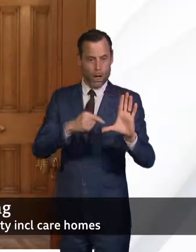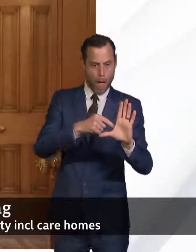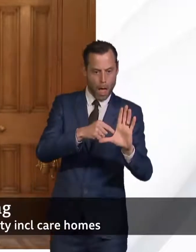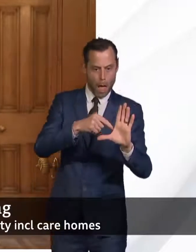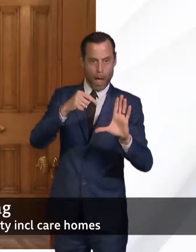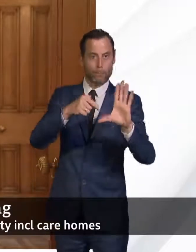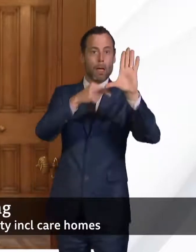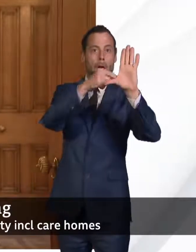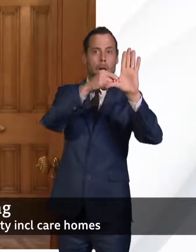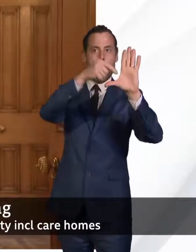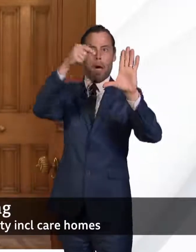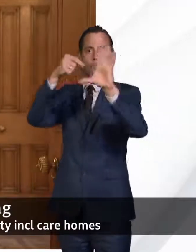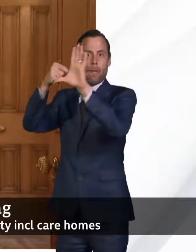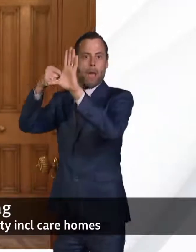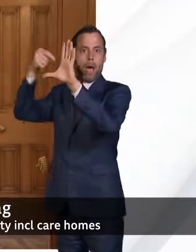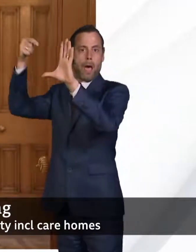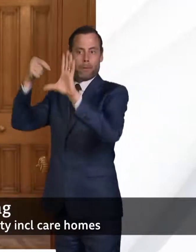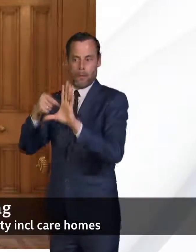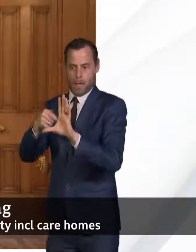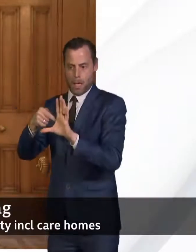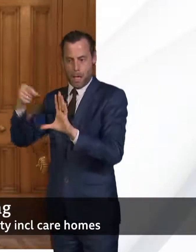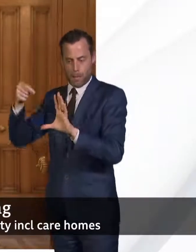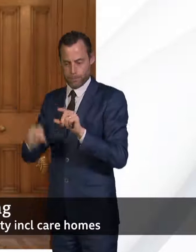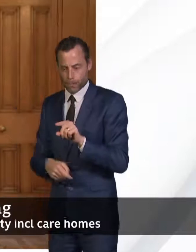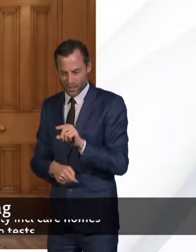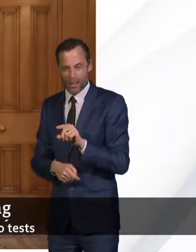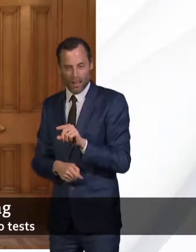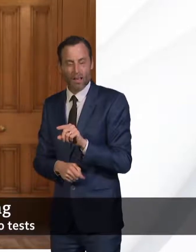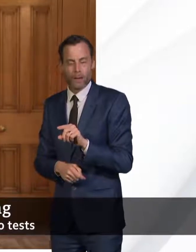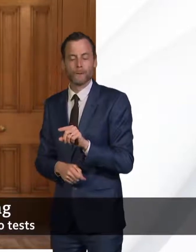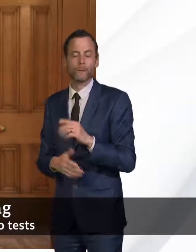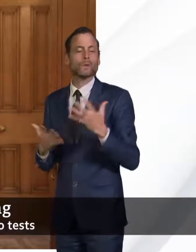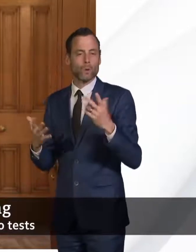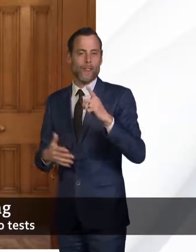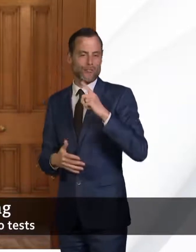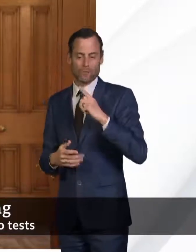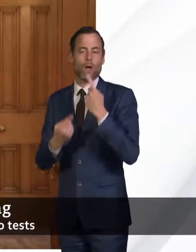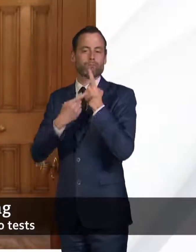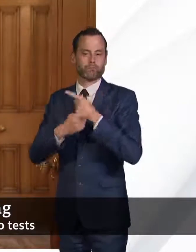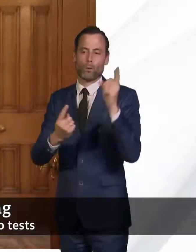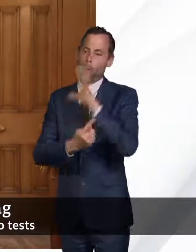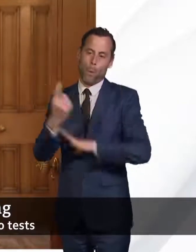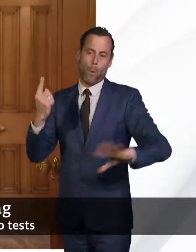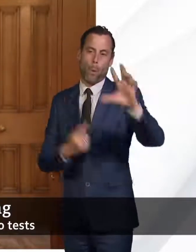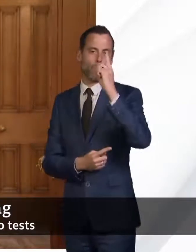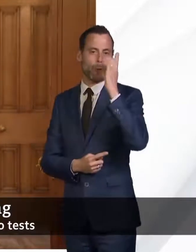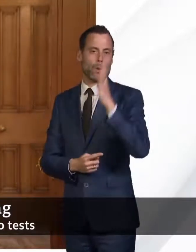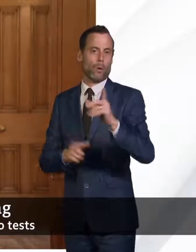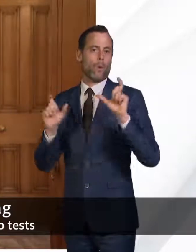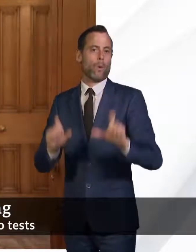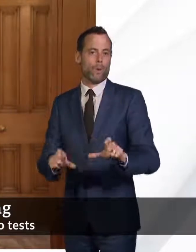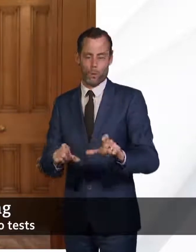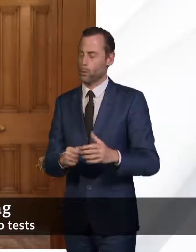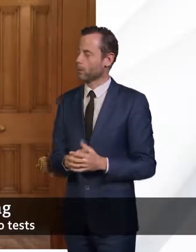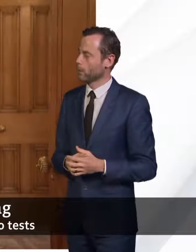been similar, which is what you'd expect, given that we've all been living through the same lockdown measures. The other thing to say